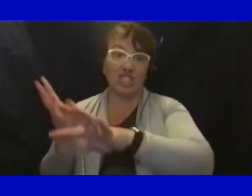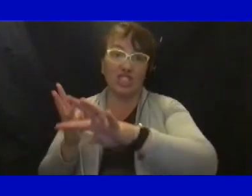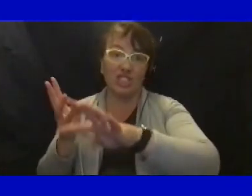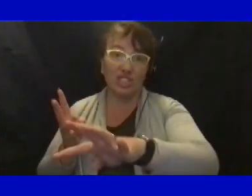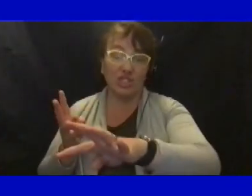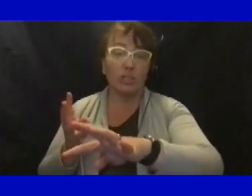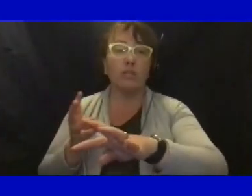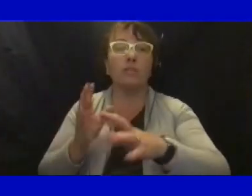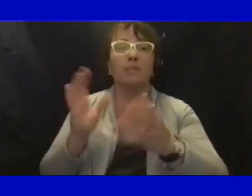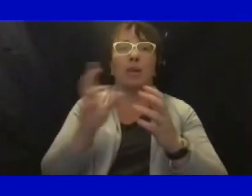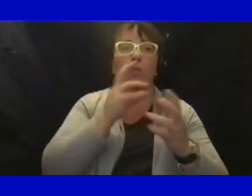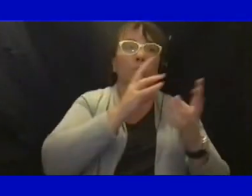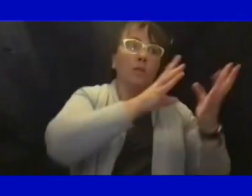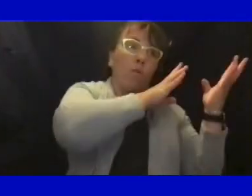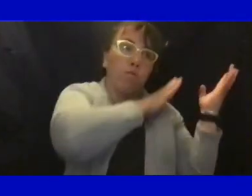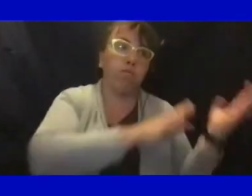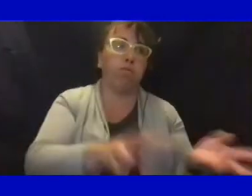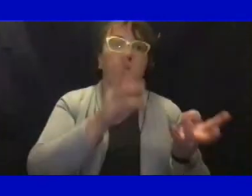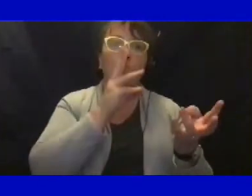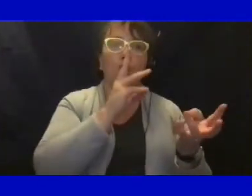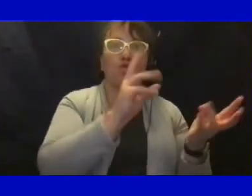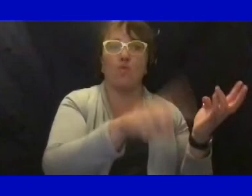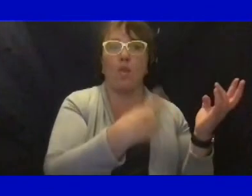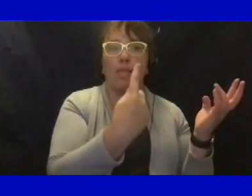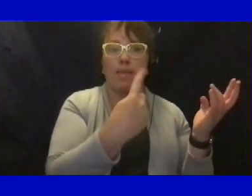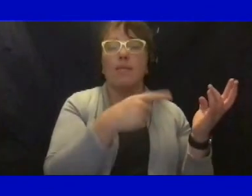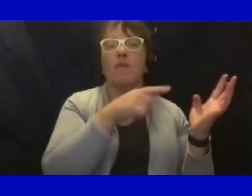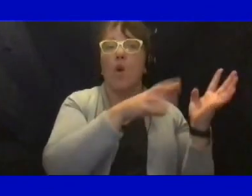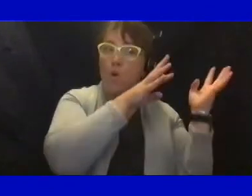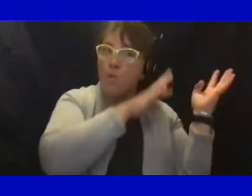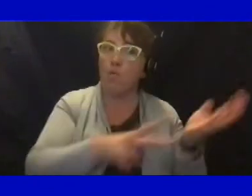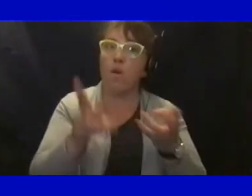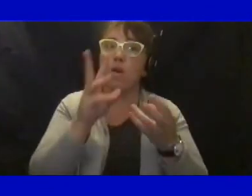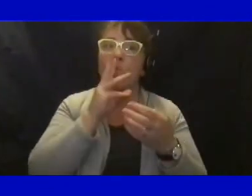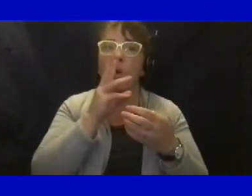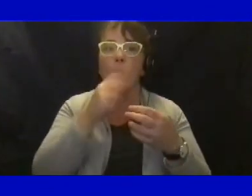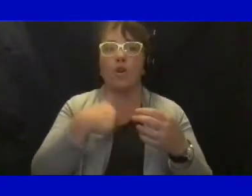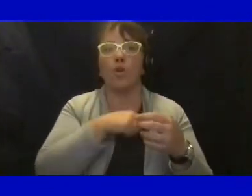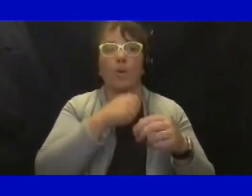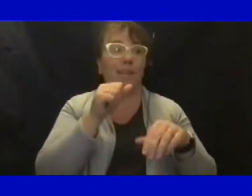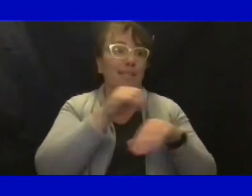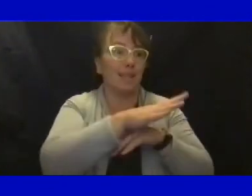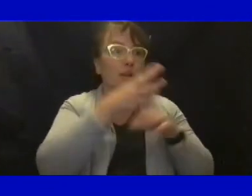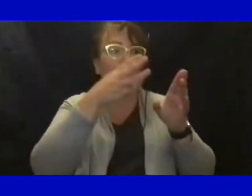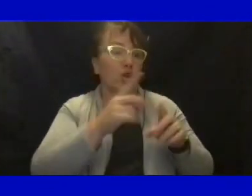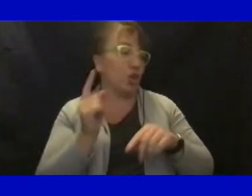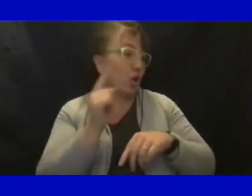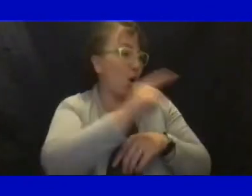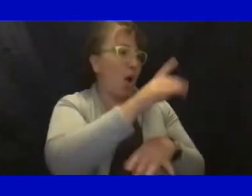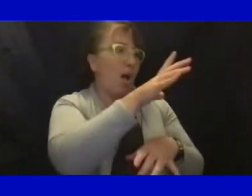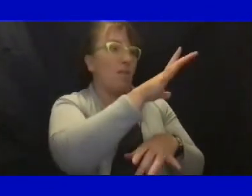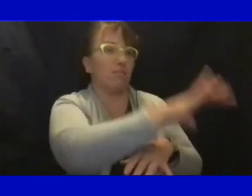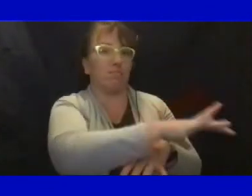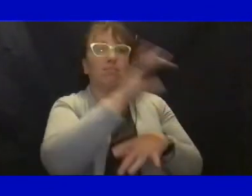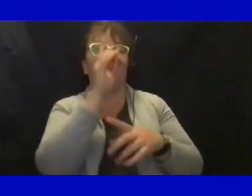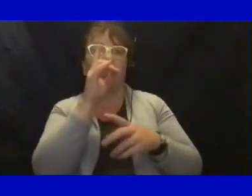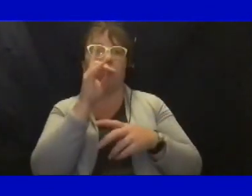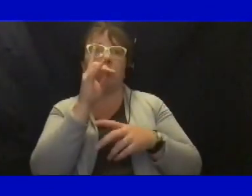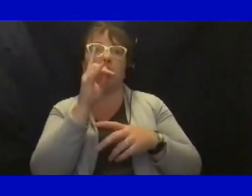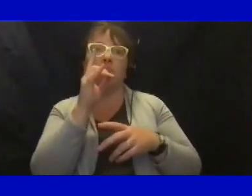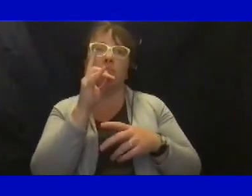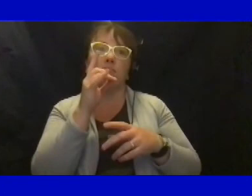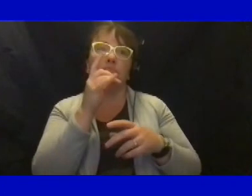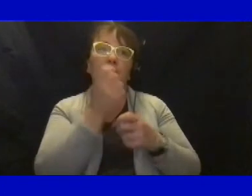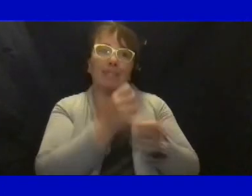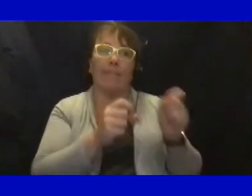event. Swiftwater events, we can send our personnel into the water to effect rescues while the water is